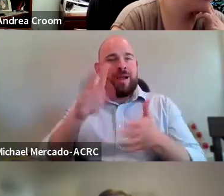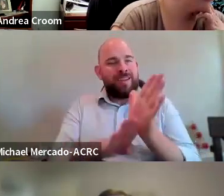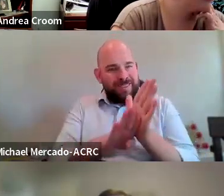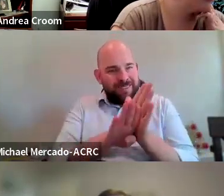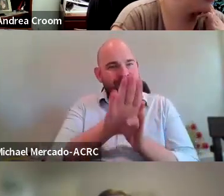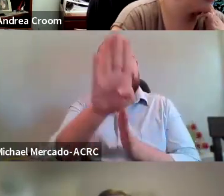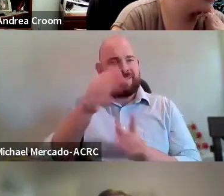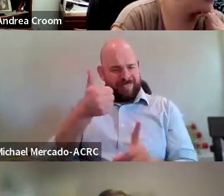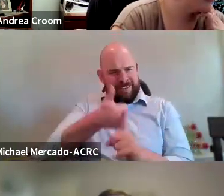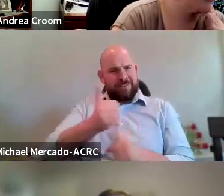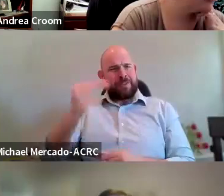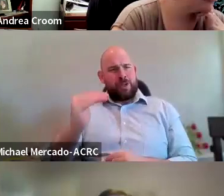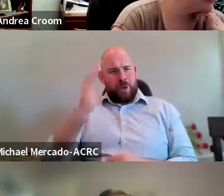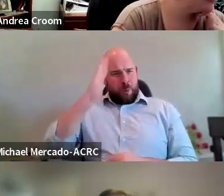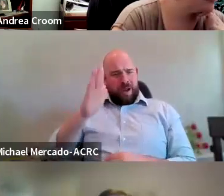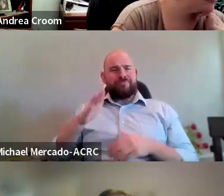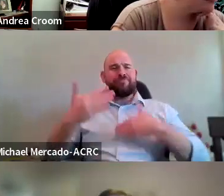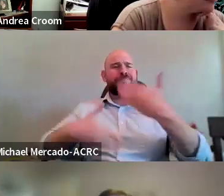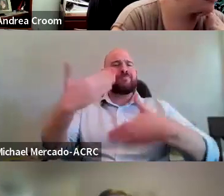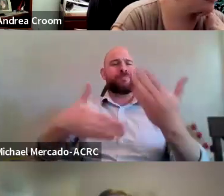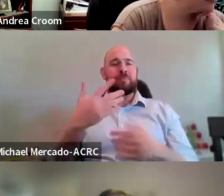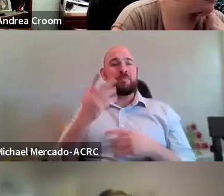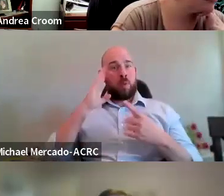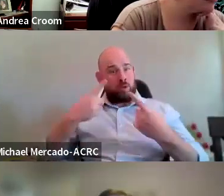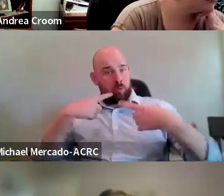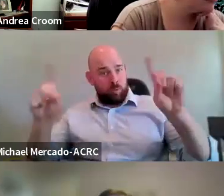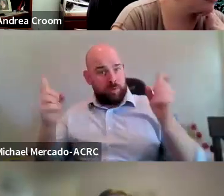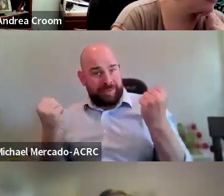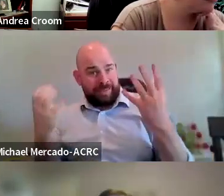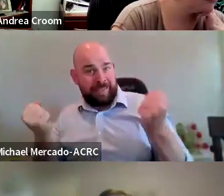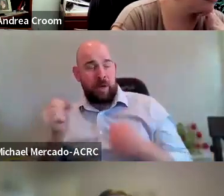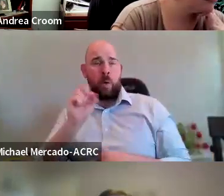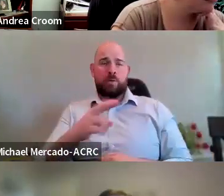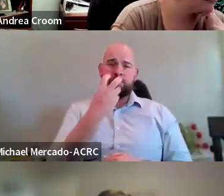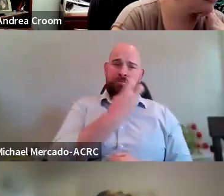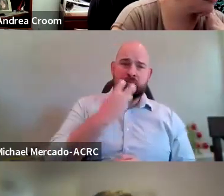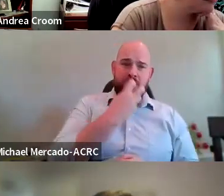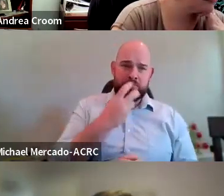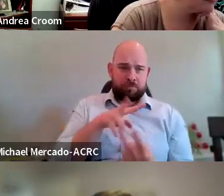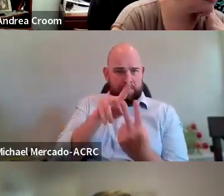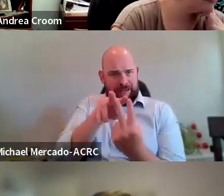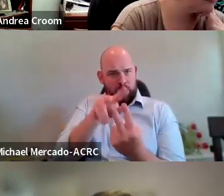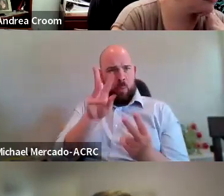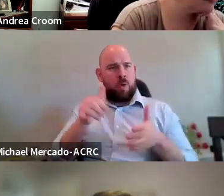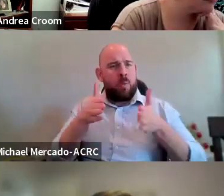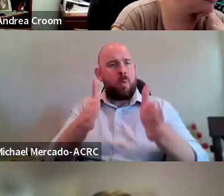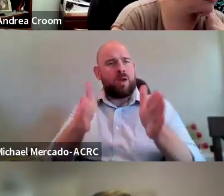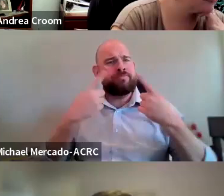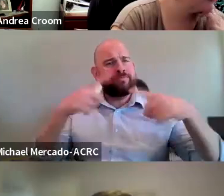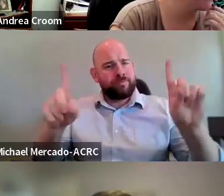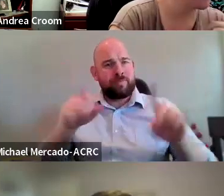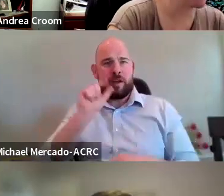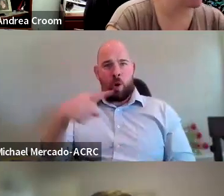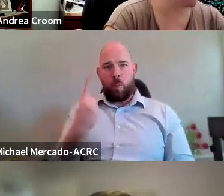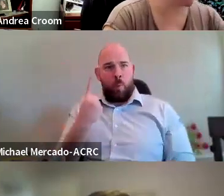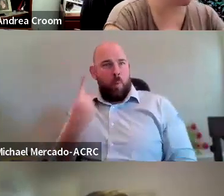to speak. So once you have the language, you can then build from that language to learn English and have that spoken and